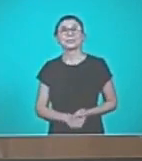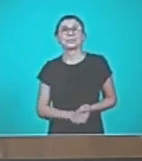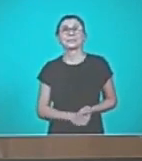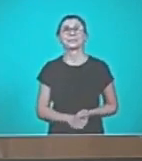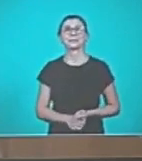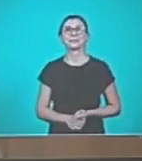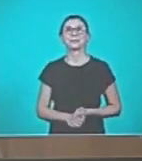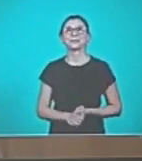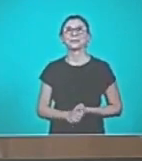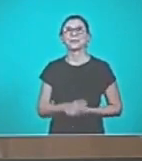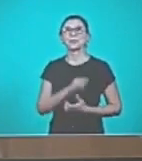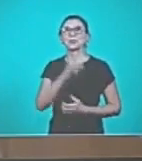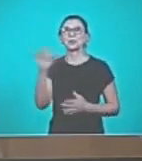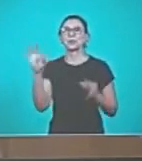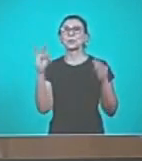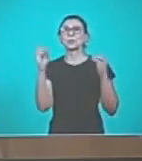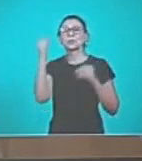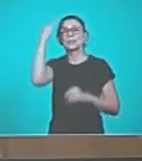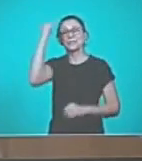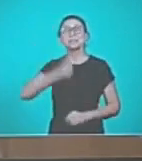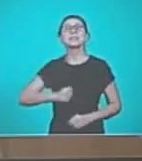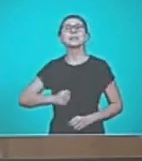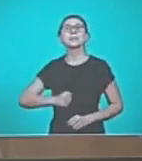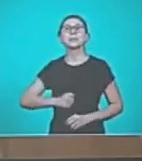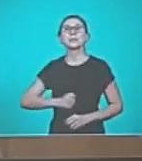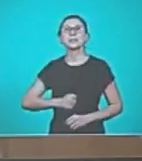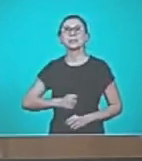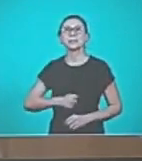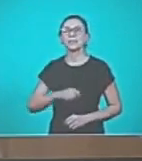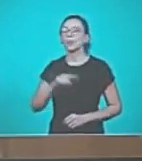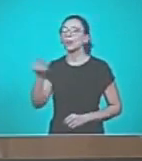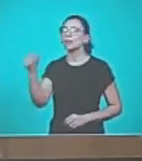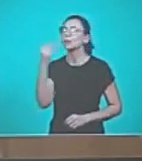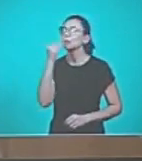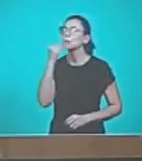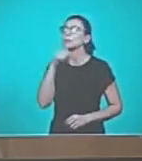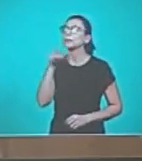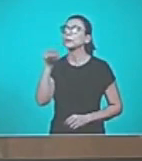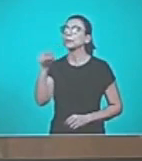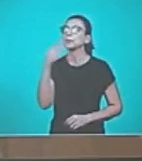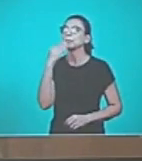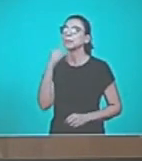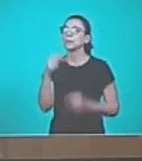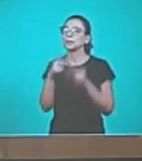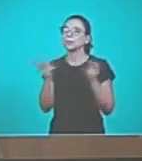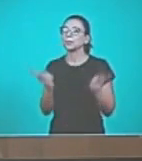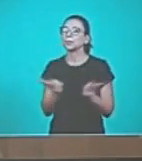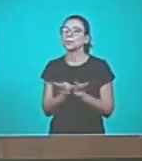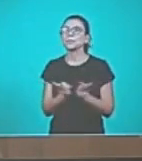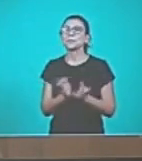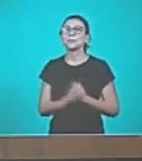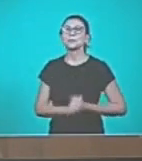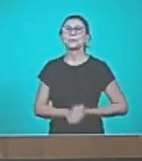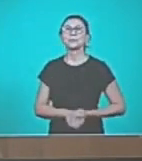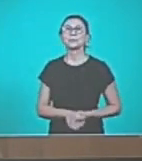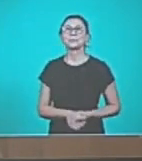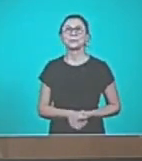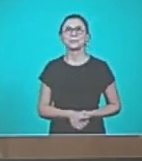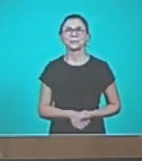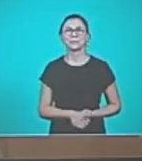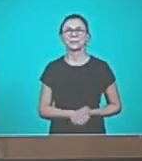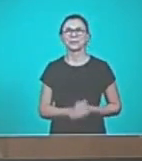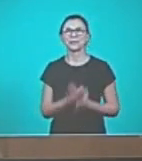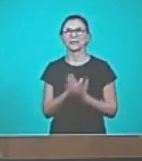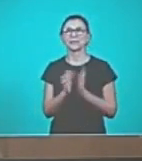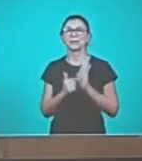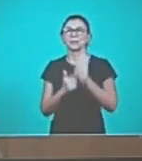from this one as well, so that everyone knows. And she's even eating here with the plate here. The Bible says like